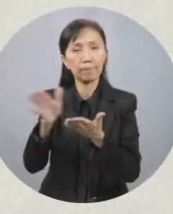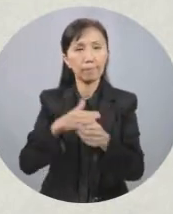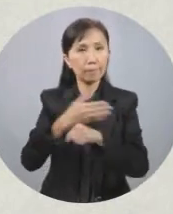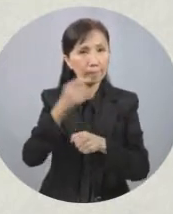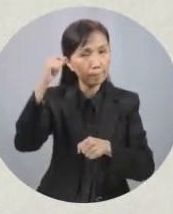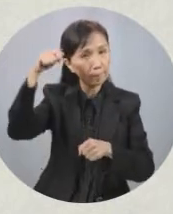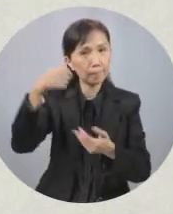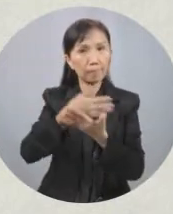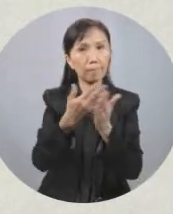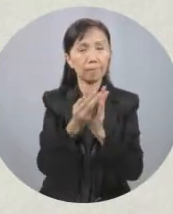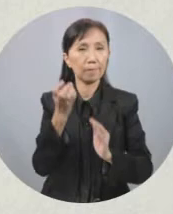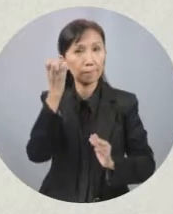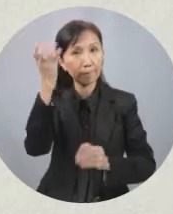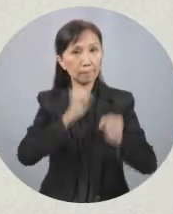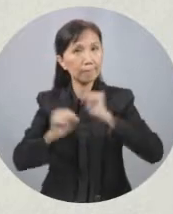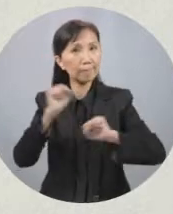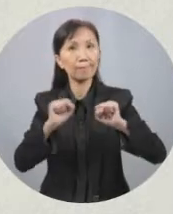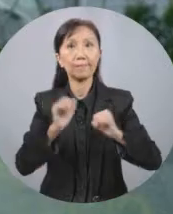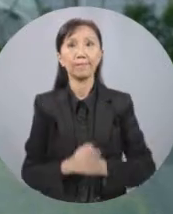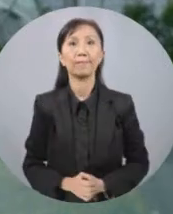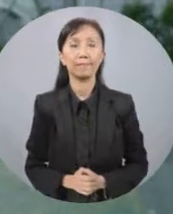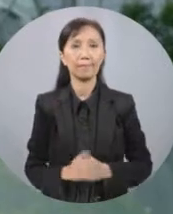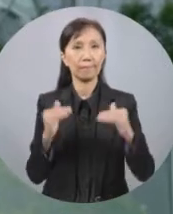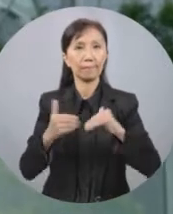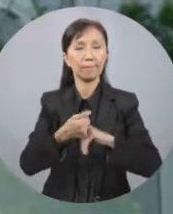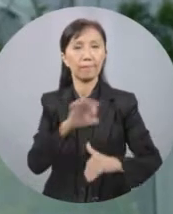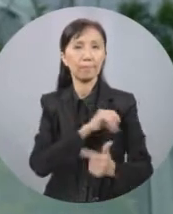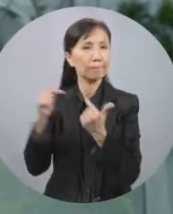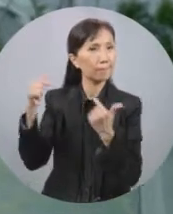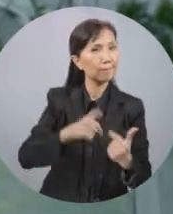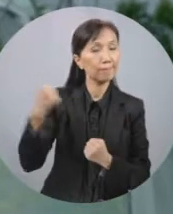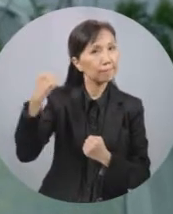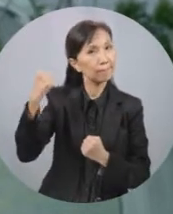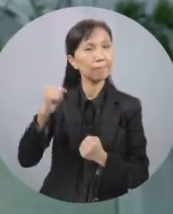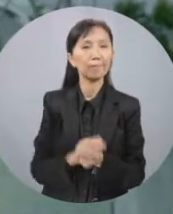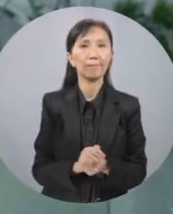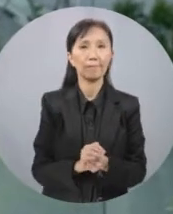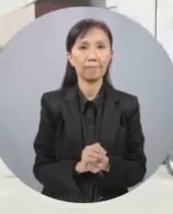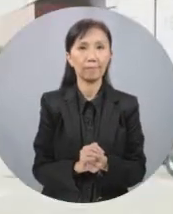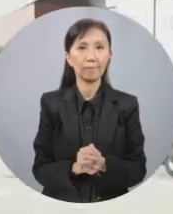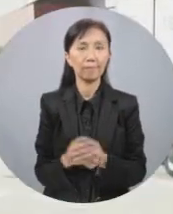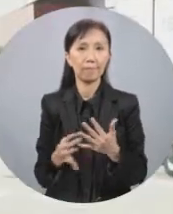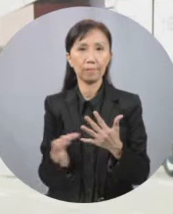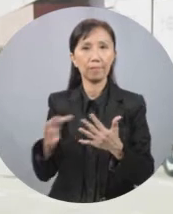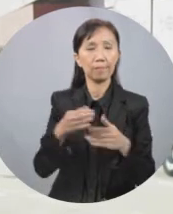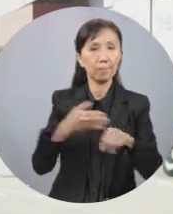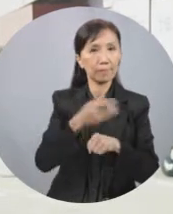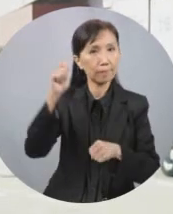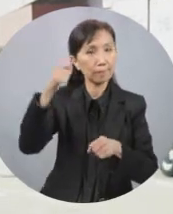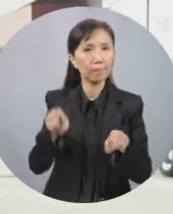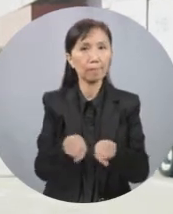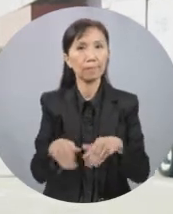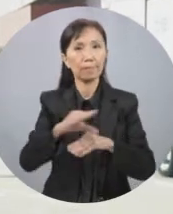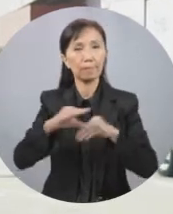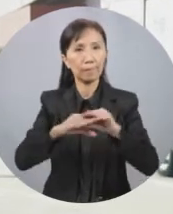forms of discrimination in society over the years. The Commission will seek to enhance its work by forging closer partnerships with different